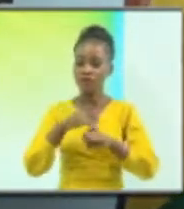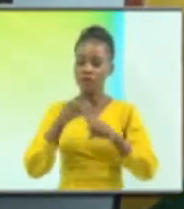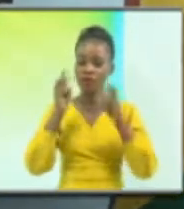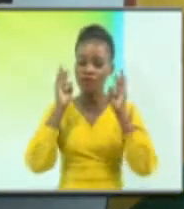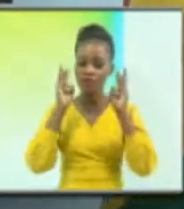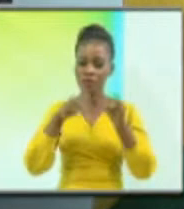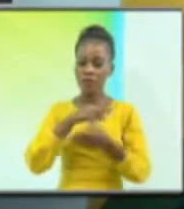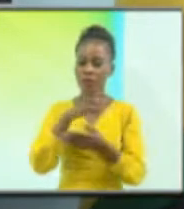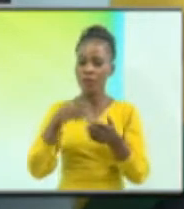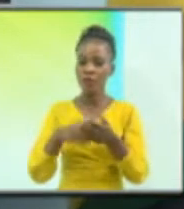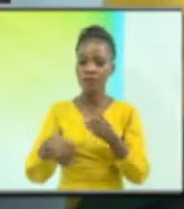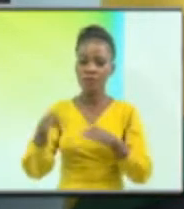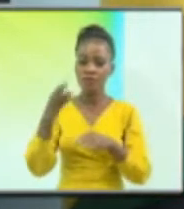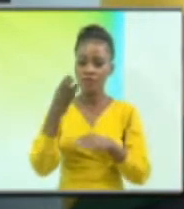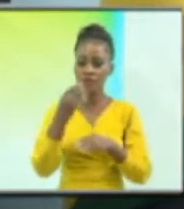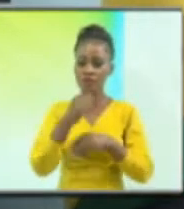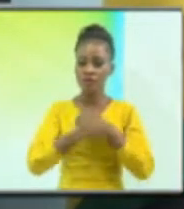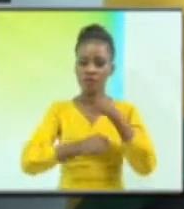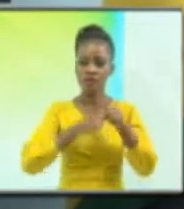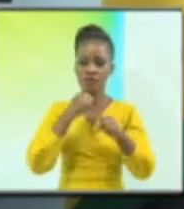over into financial year